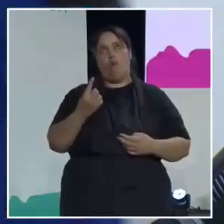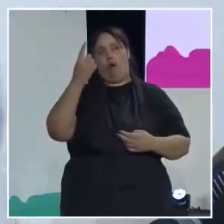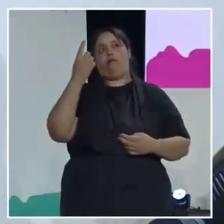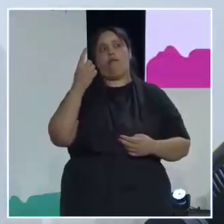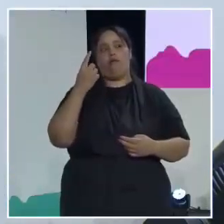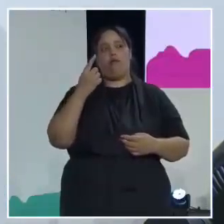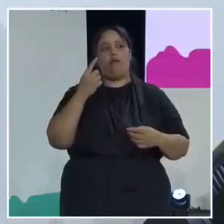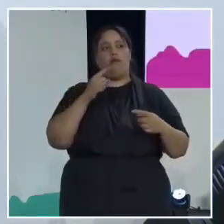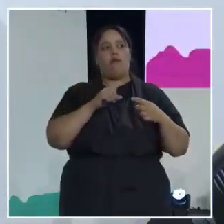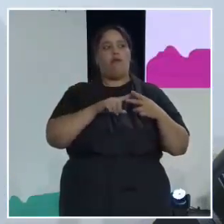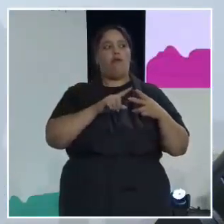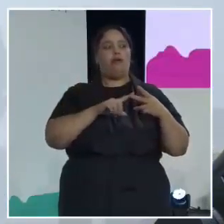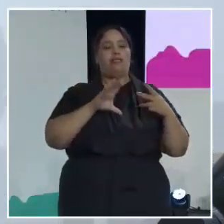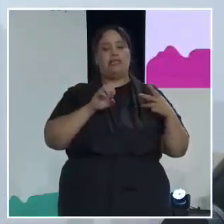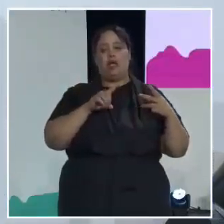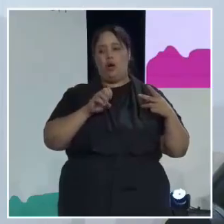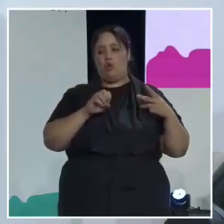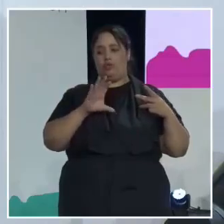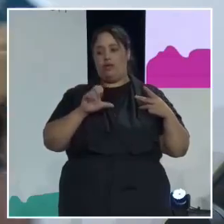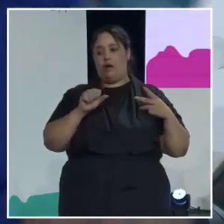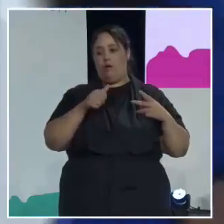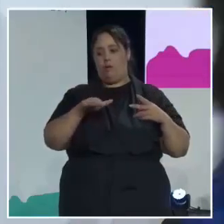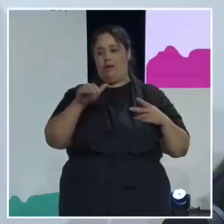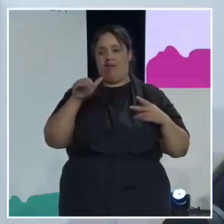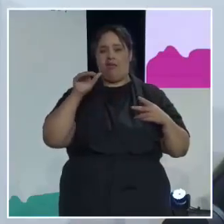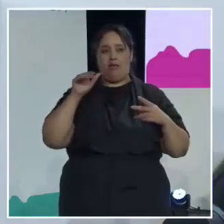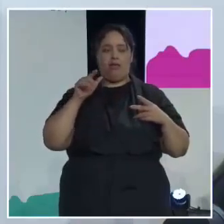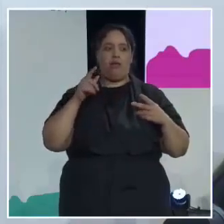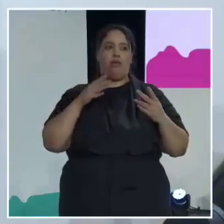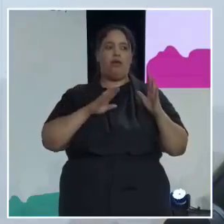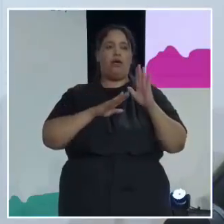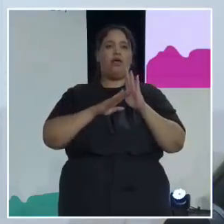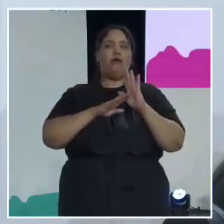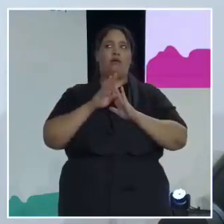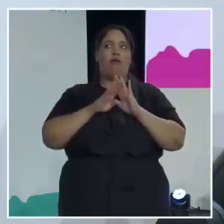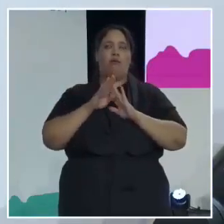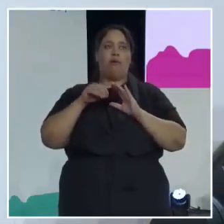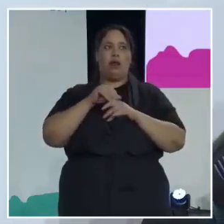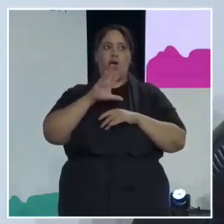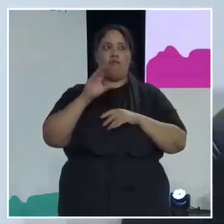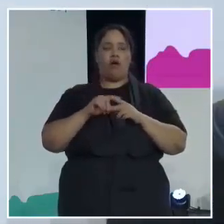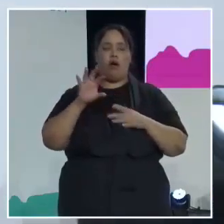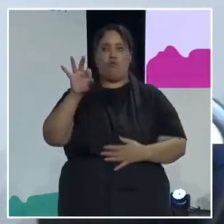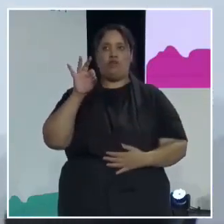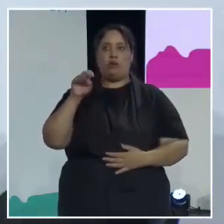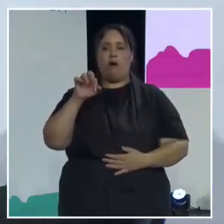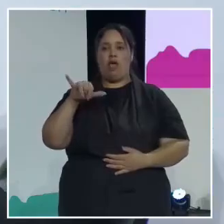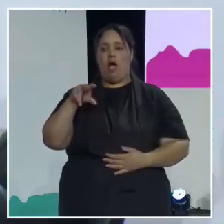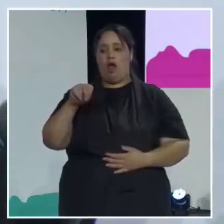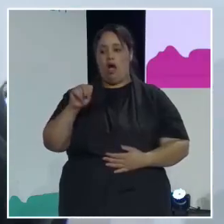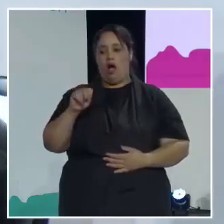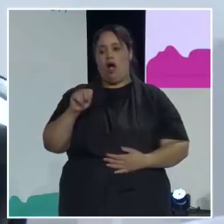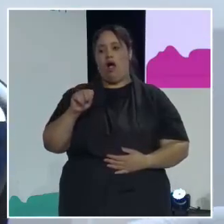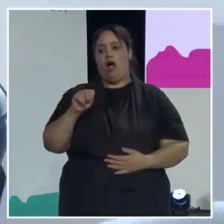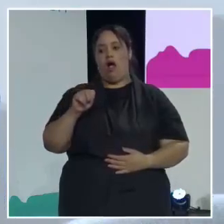Ould Tah, who's the CEO of the Banque Arip pour le Development Economique in Africa. Professor Mariana Mazzucato is a professor in